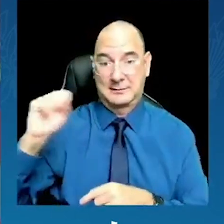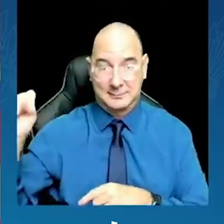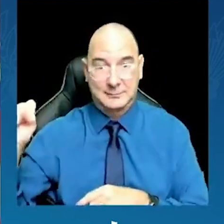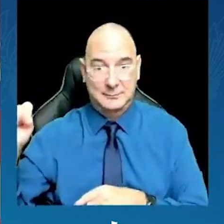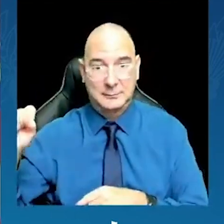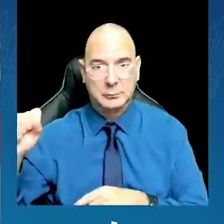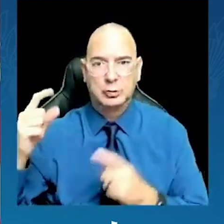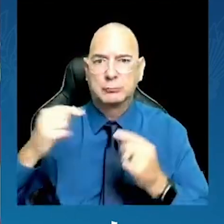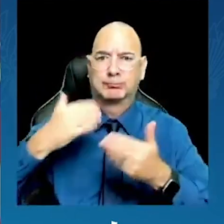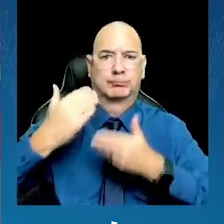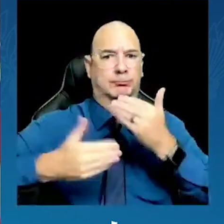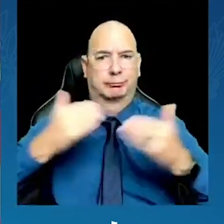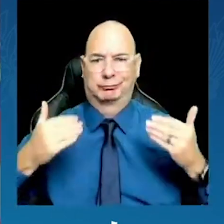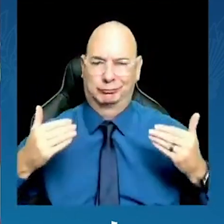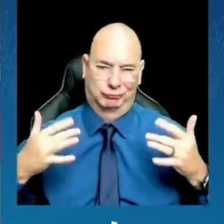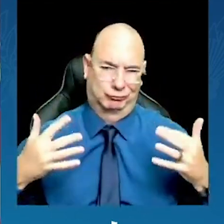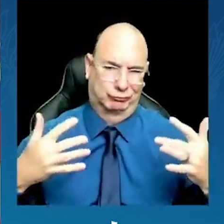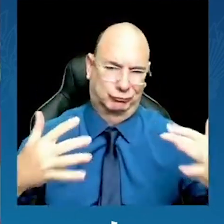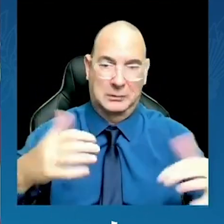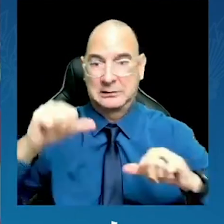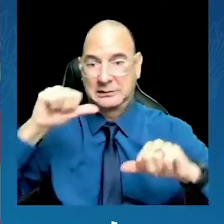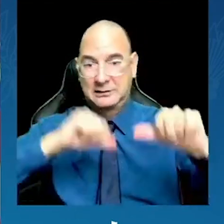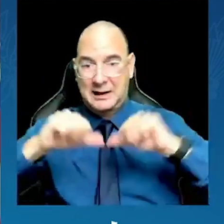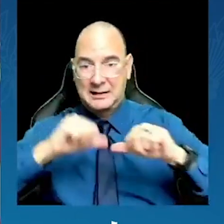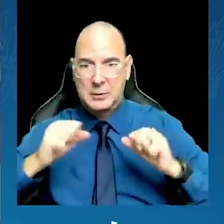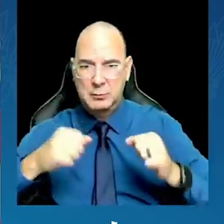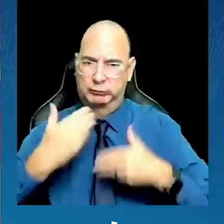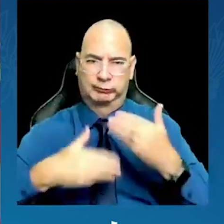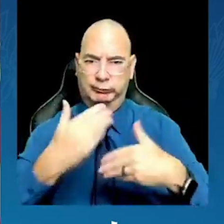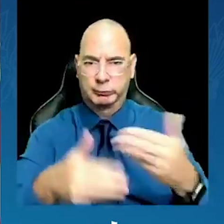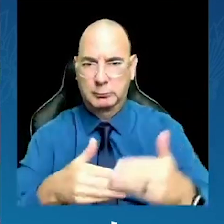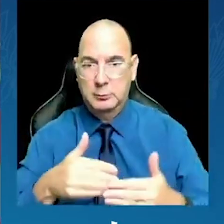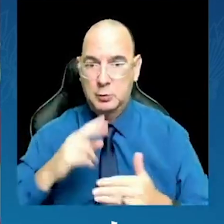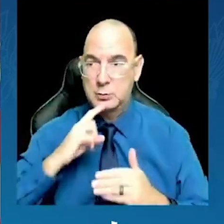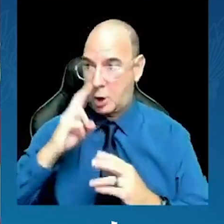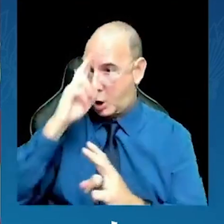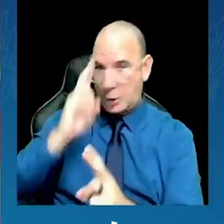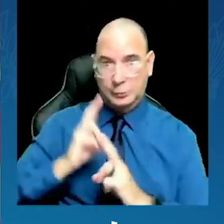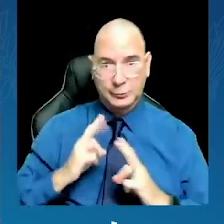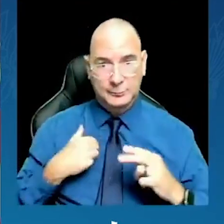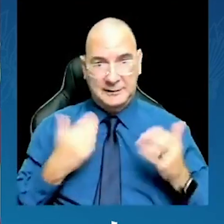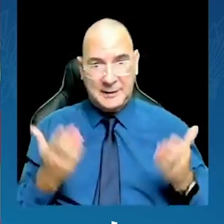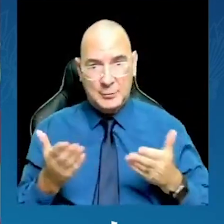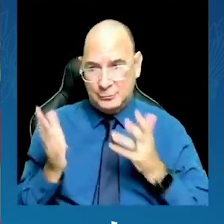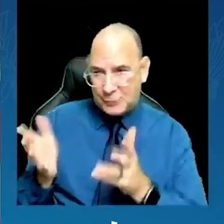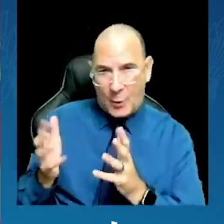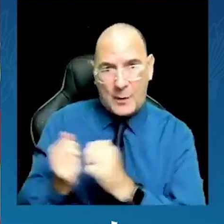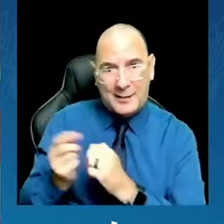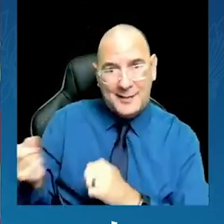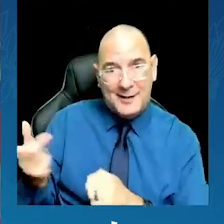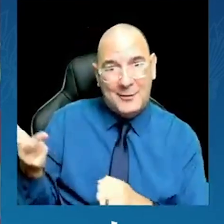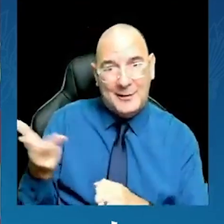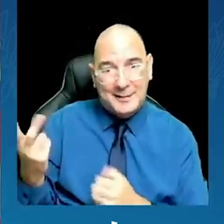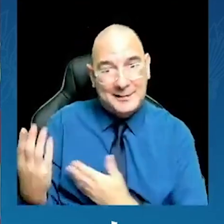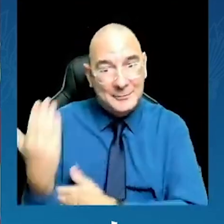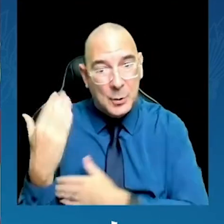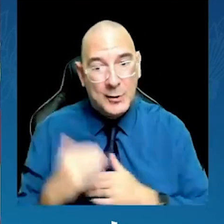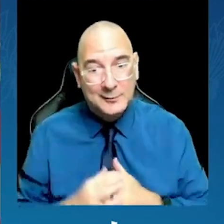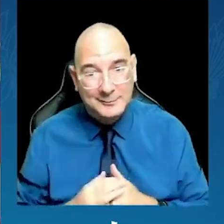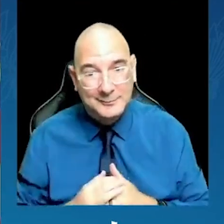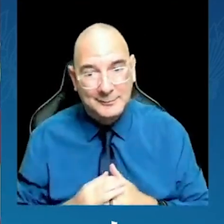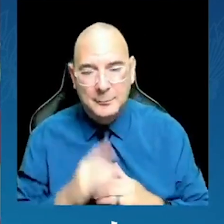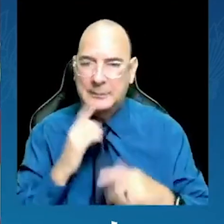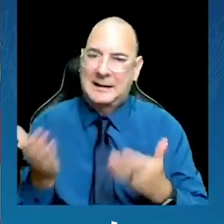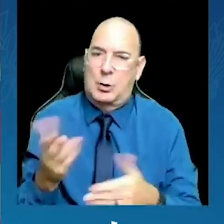progress. In fact, I was honored to speak with three of them this morning, from here, of course. NASA